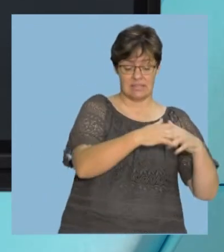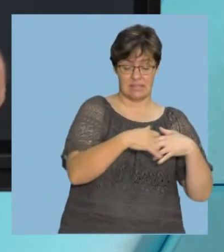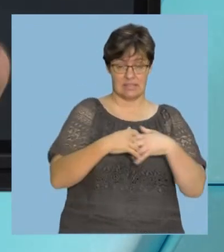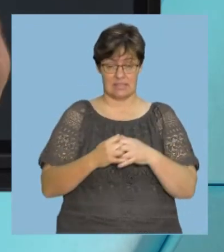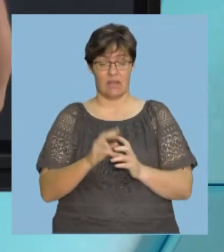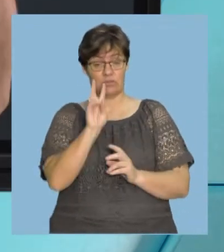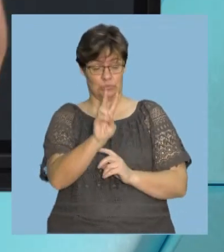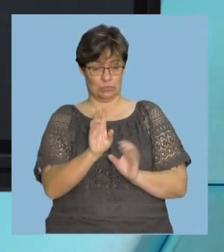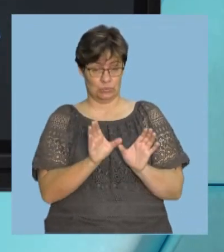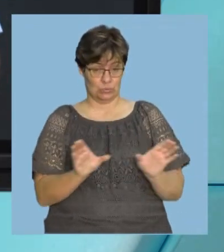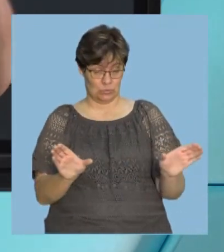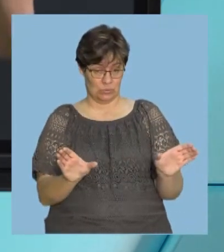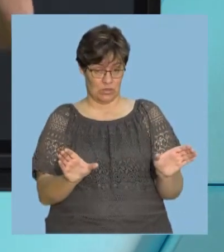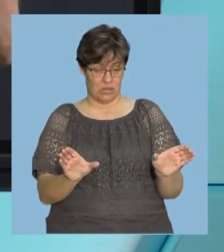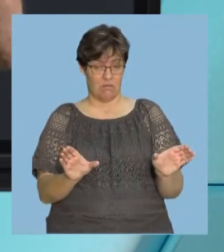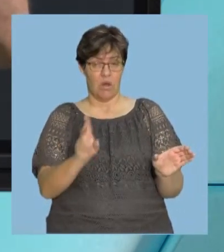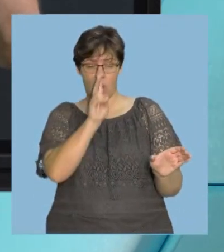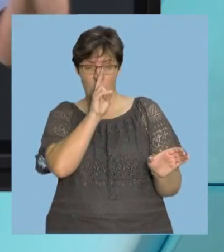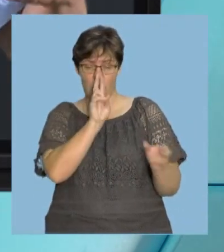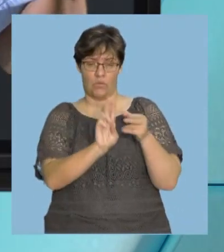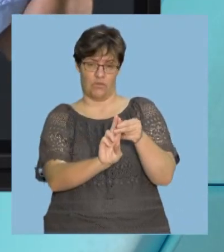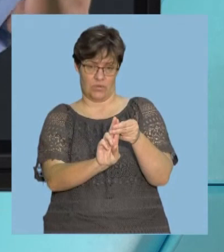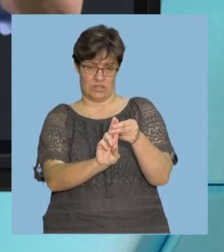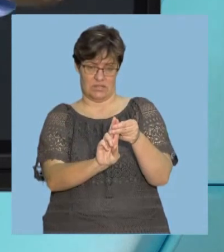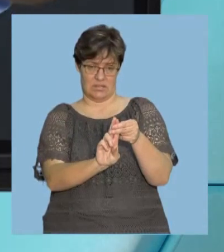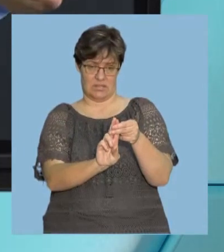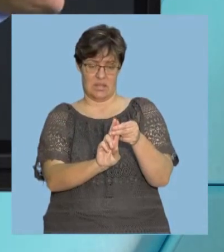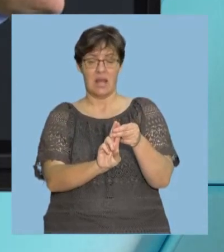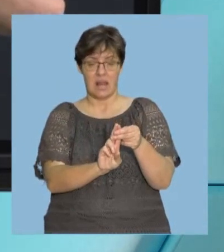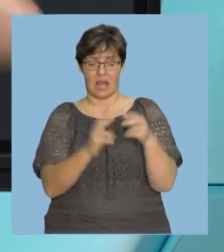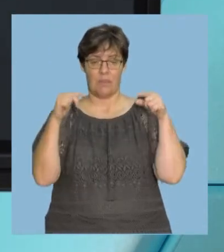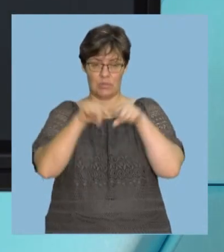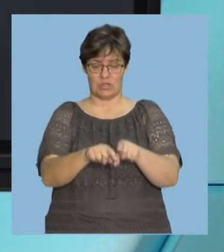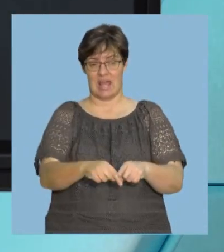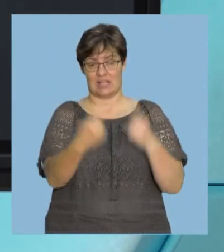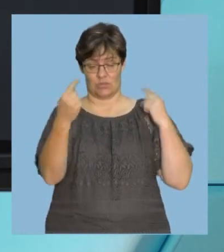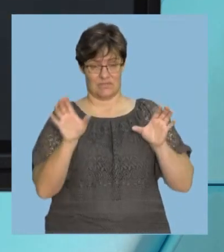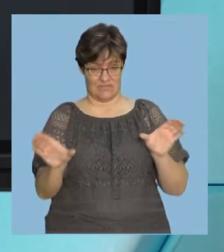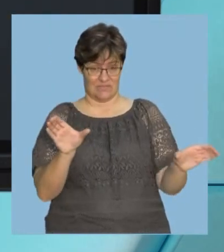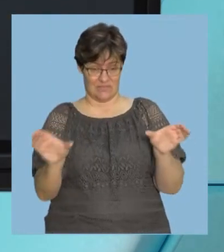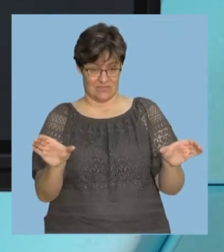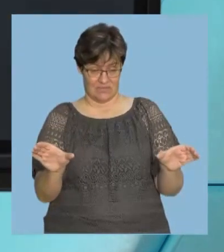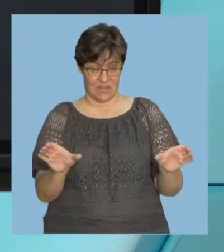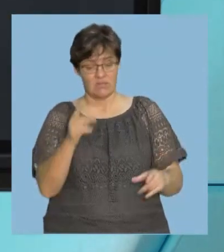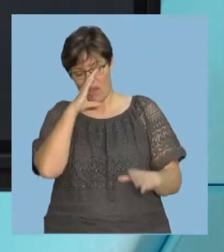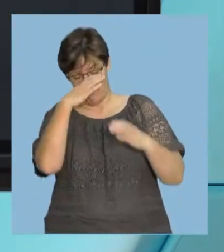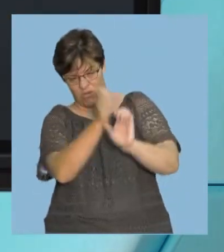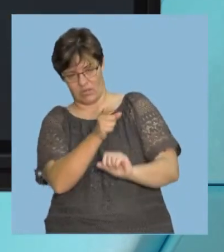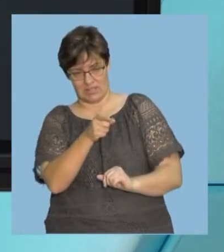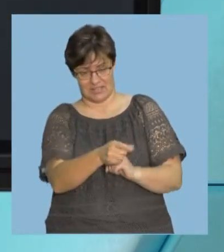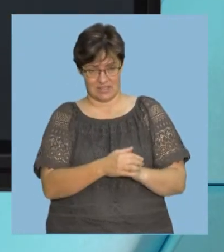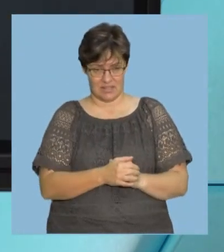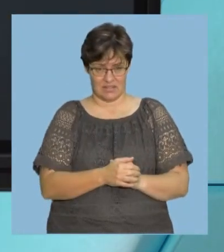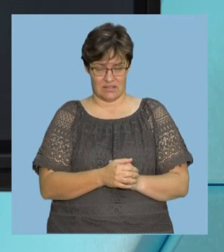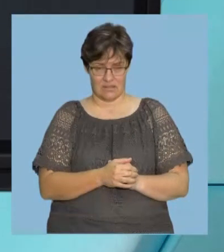probabilities when you've got two sets that you're looking for the union and they are mutually exclusive. That's